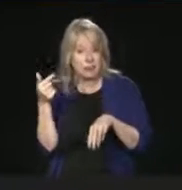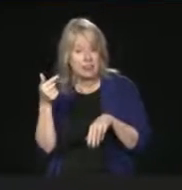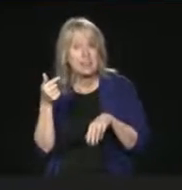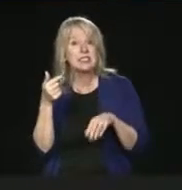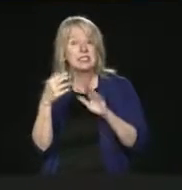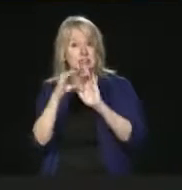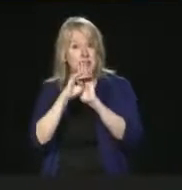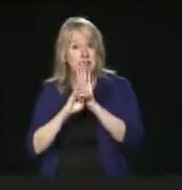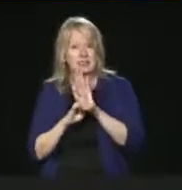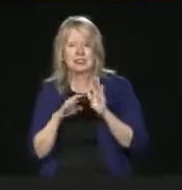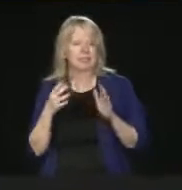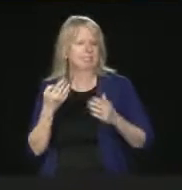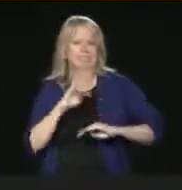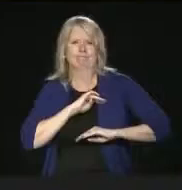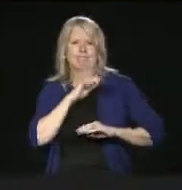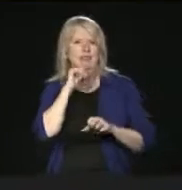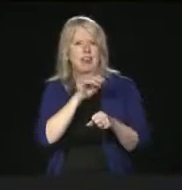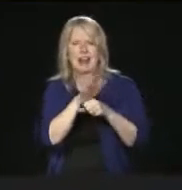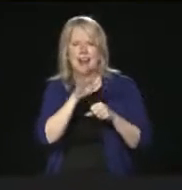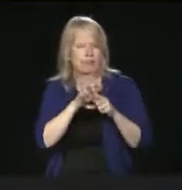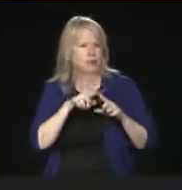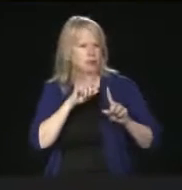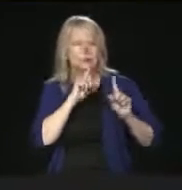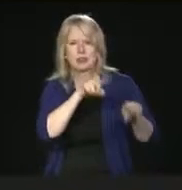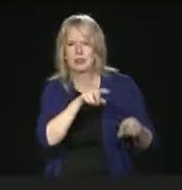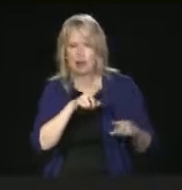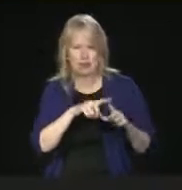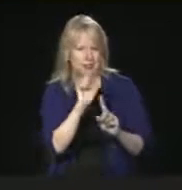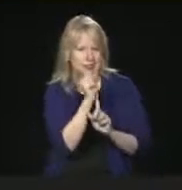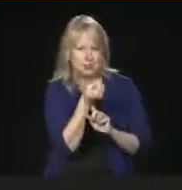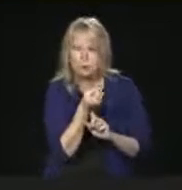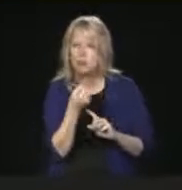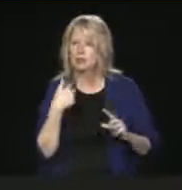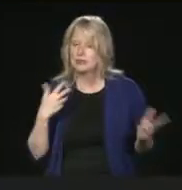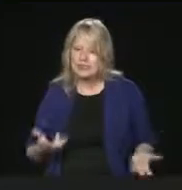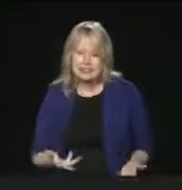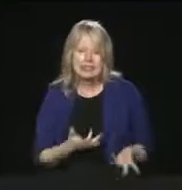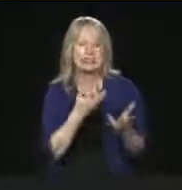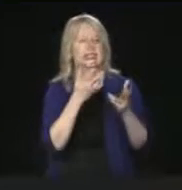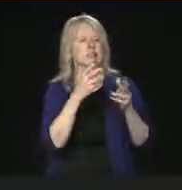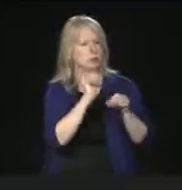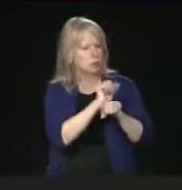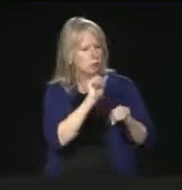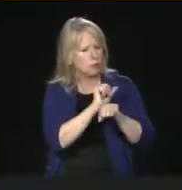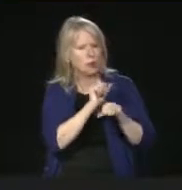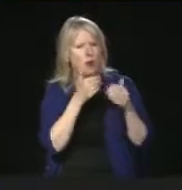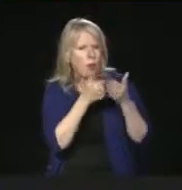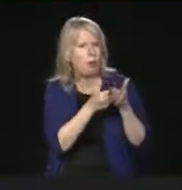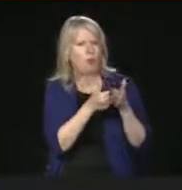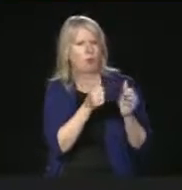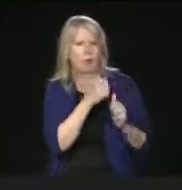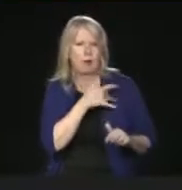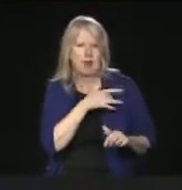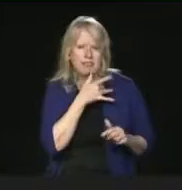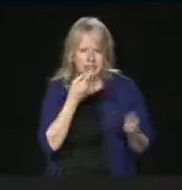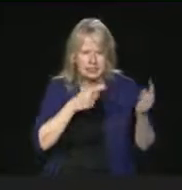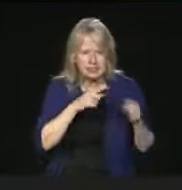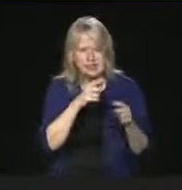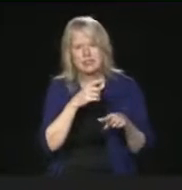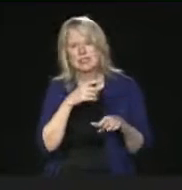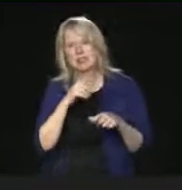are insufficient to respond to the situation at hand. We continue to work very closely with provinces, with